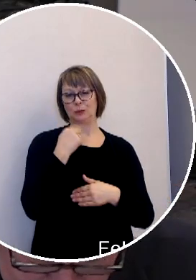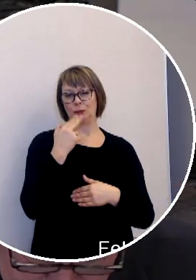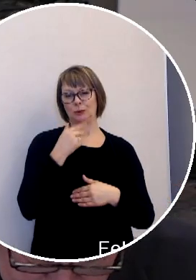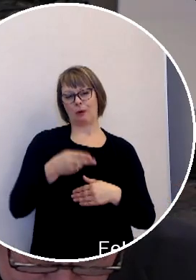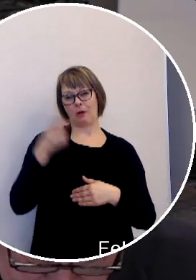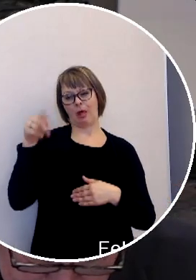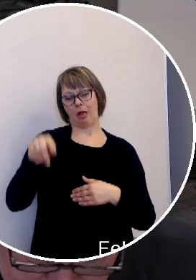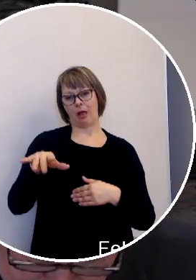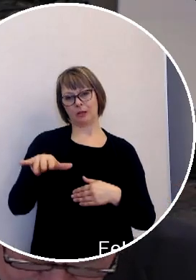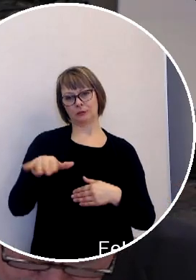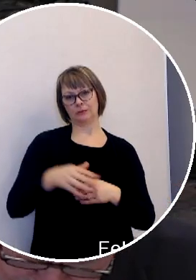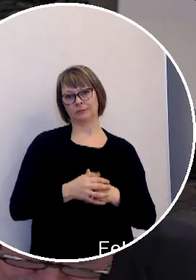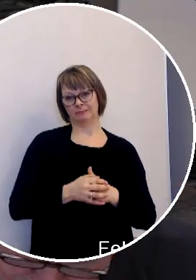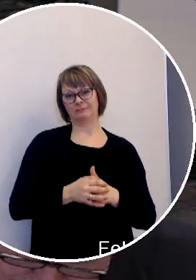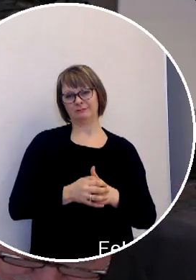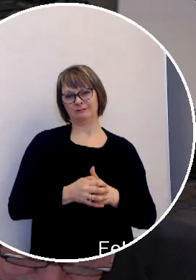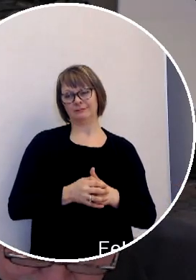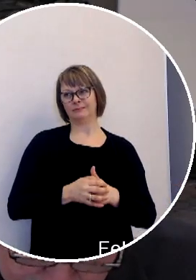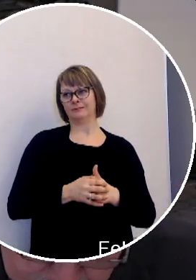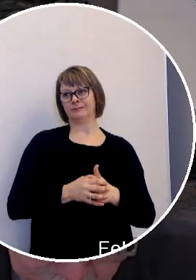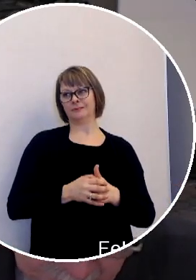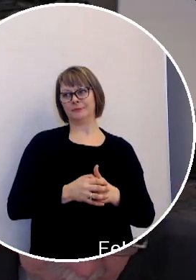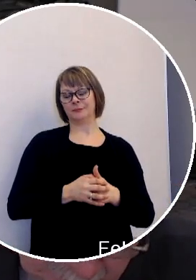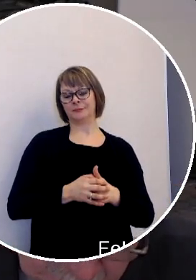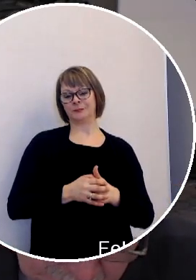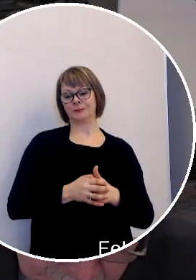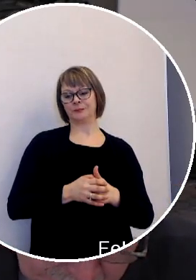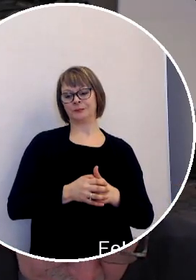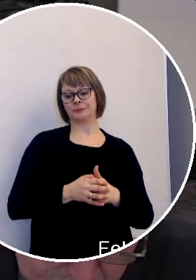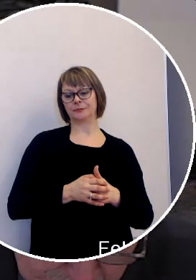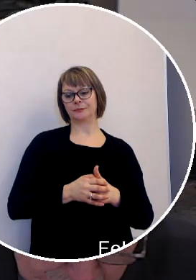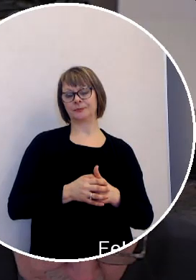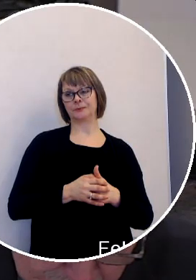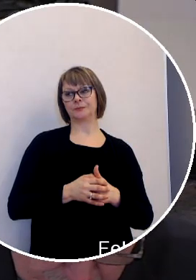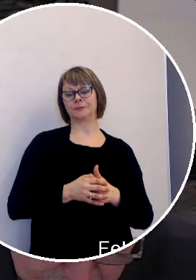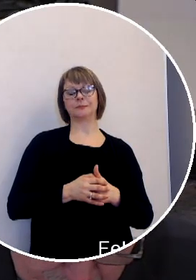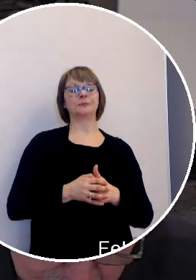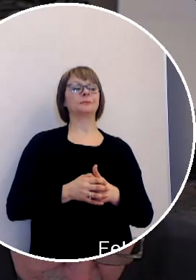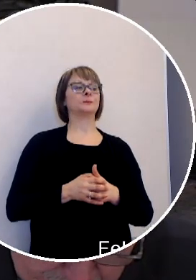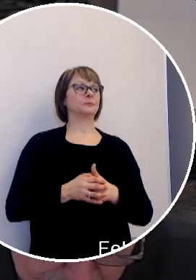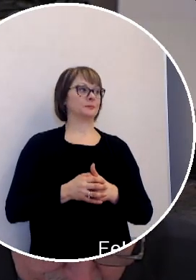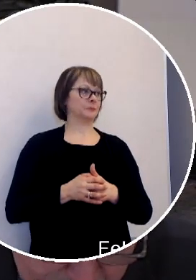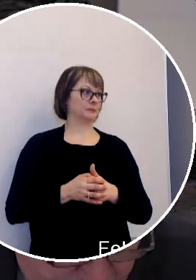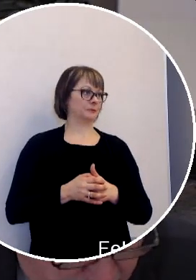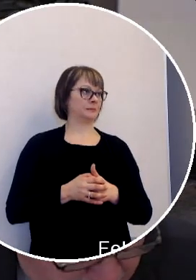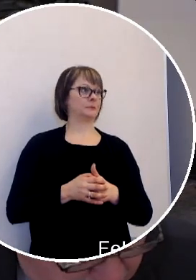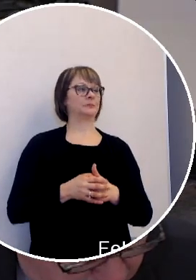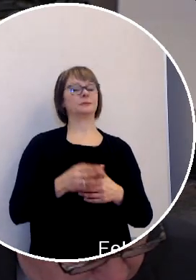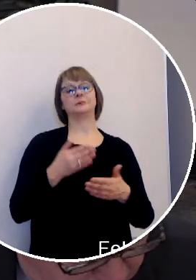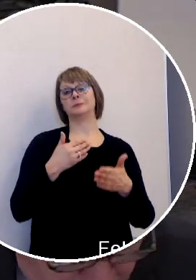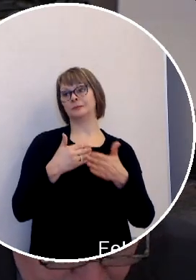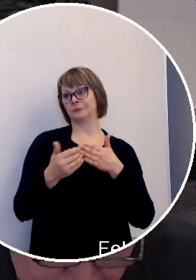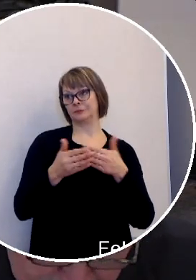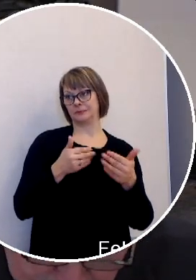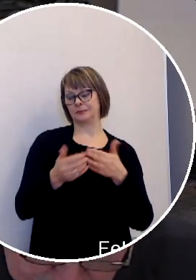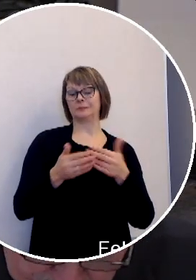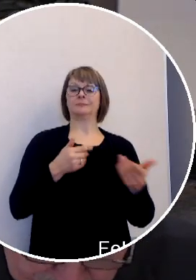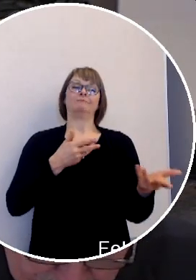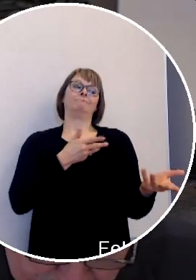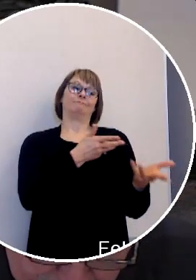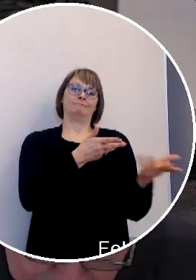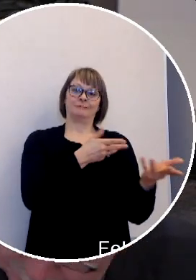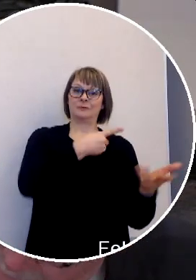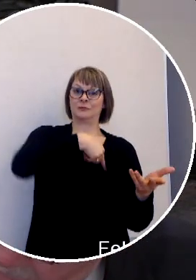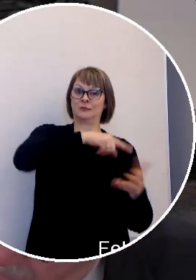sugar content in chocolate milk. Anyway, on July 10th, Ms. Boyd updated the